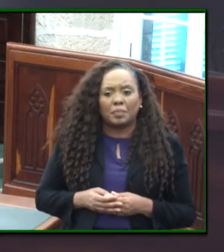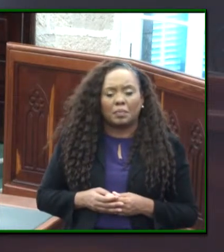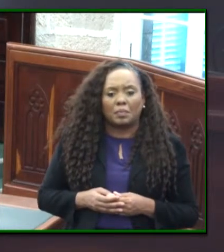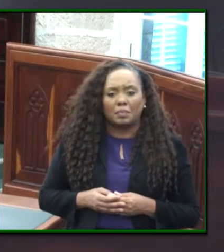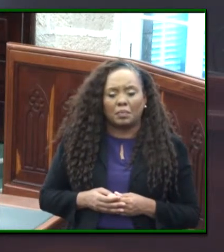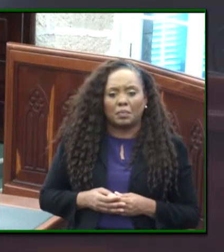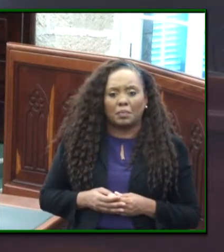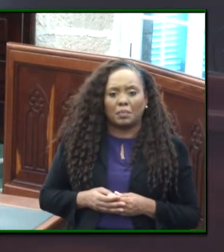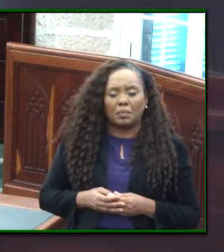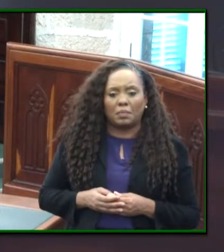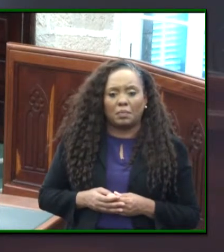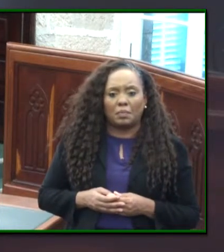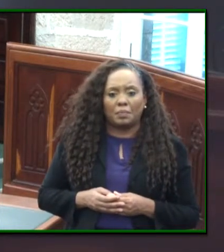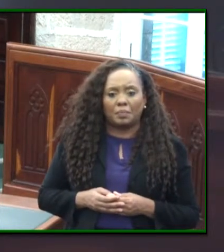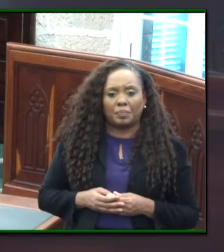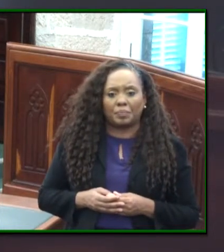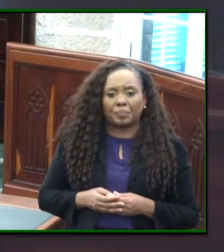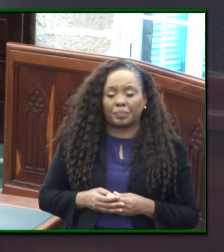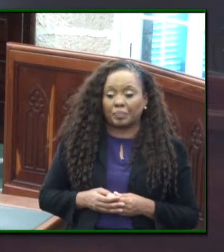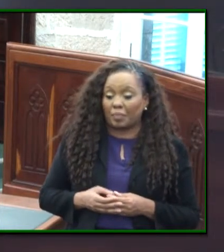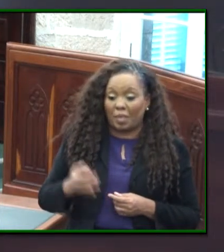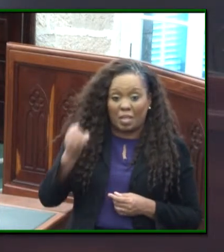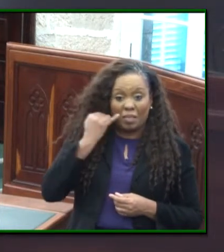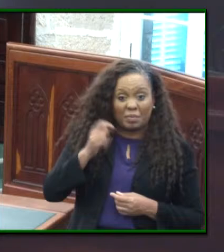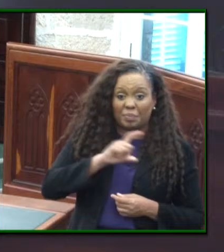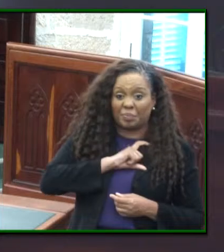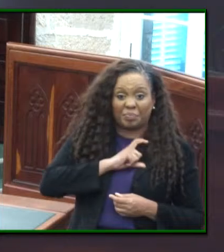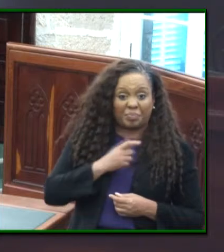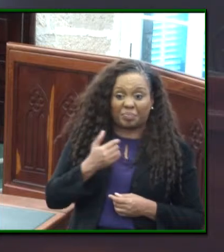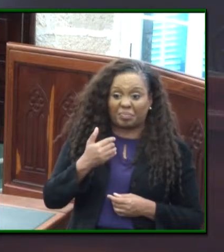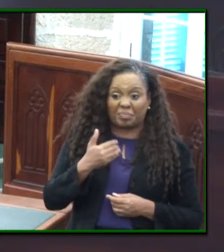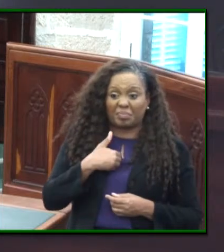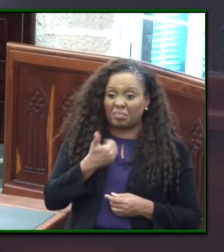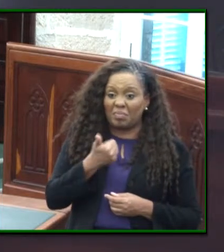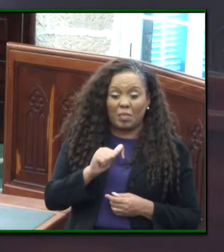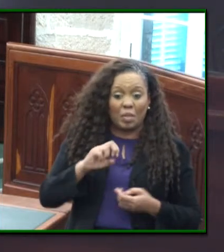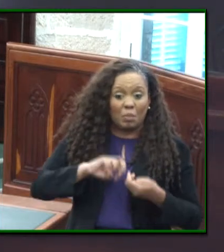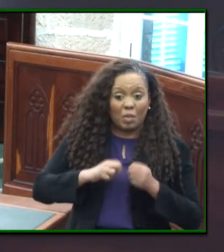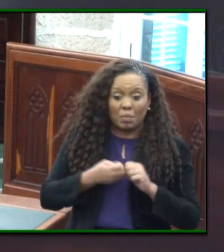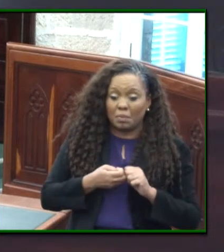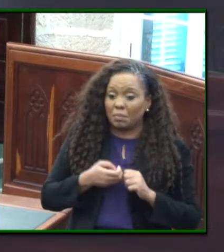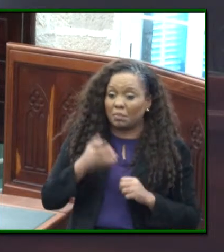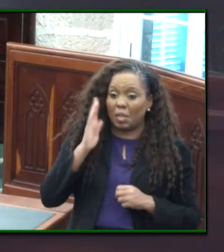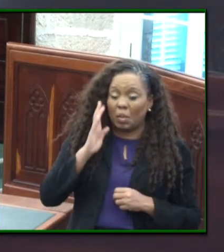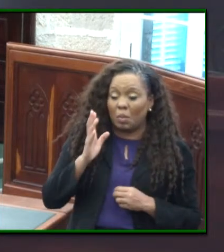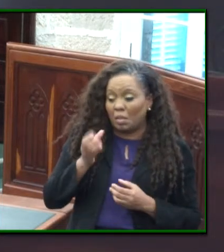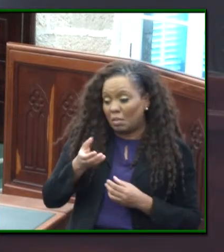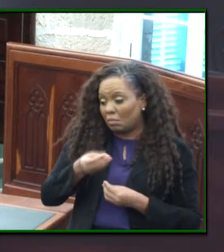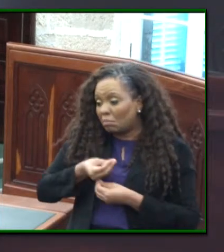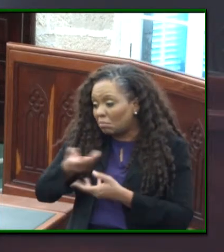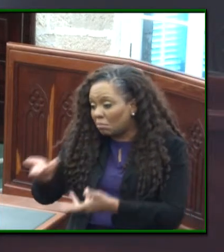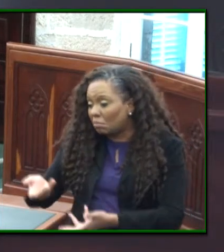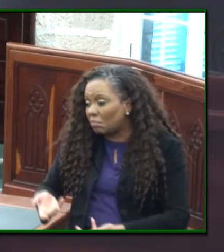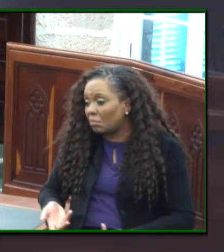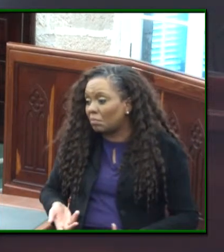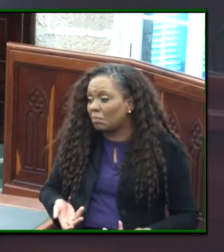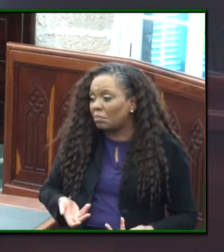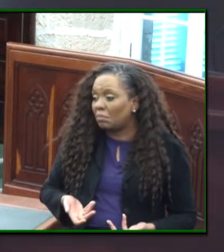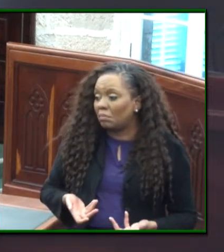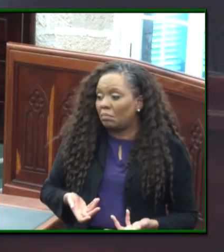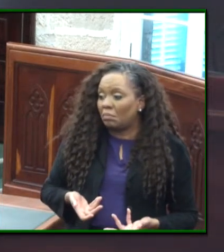highlight also any problems which they're experiencing health-wise. We expose, especially when they